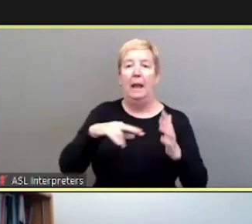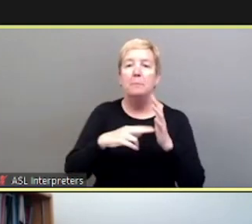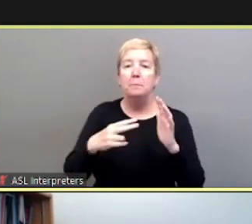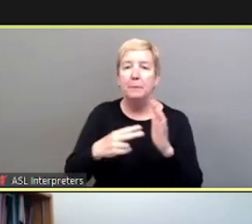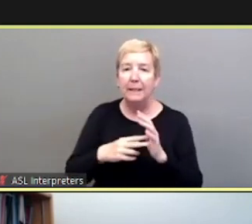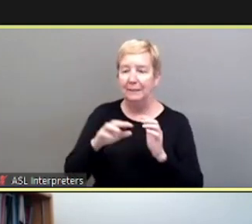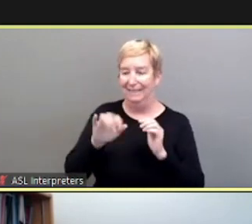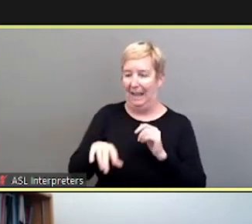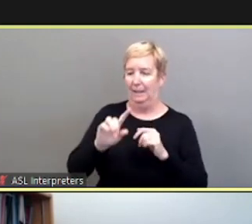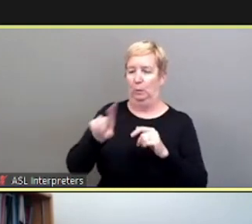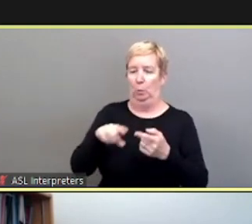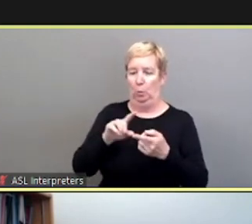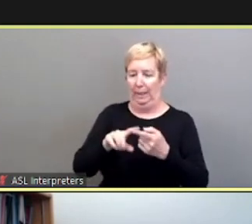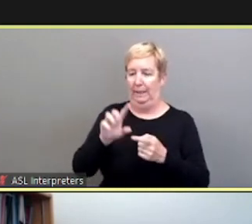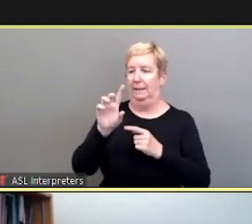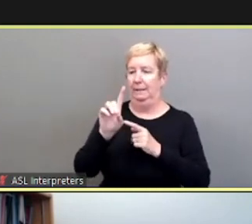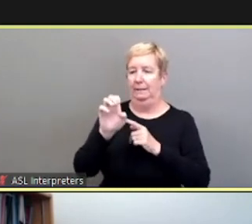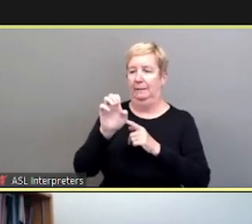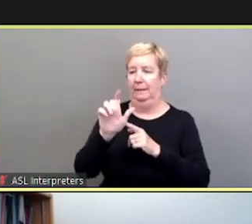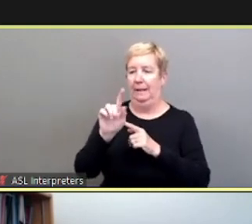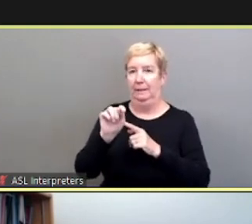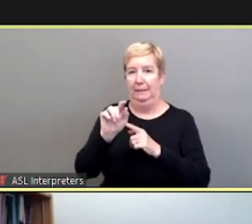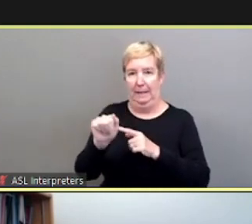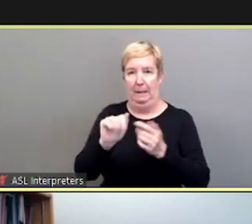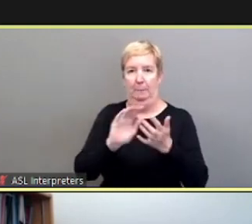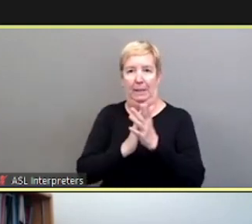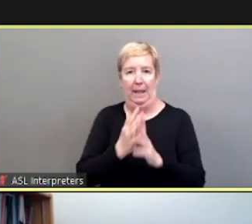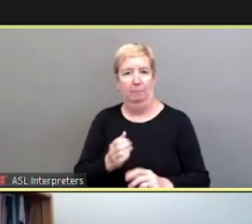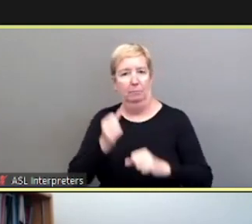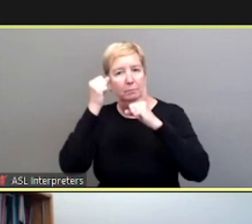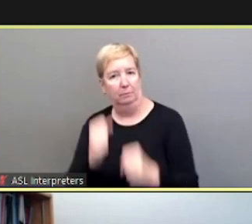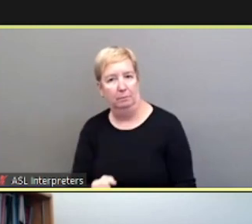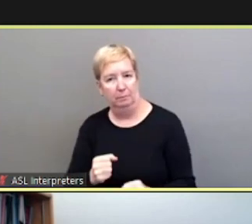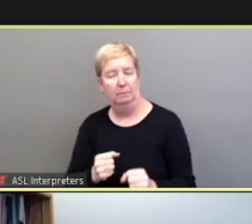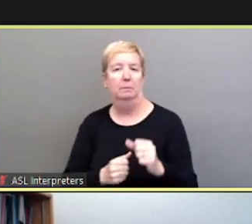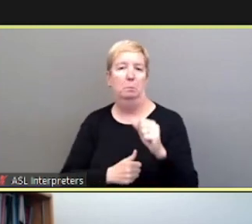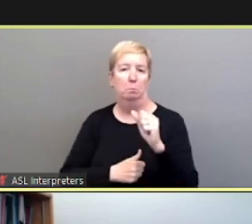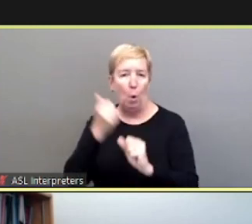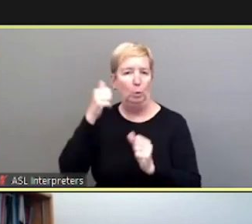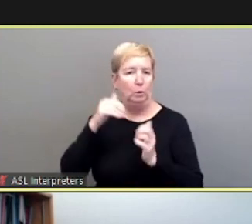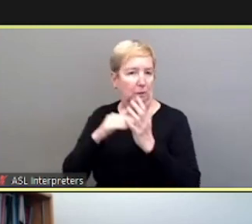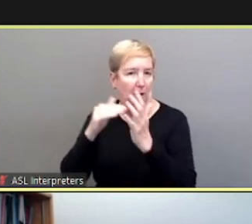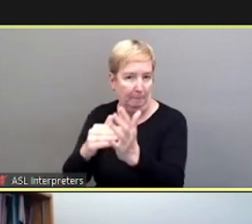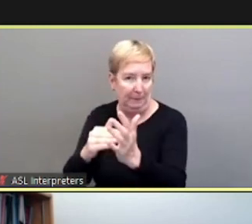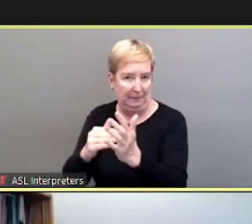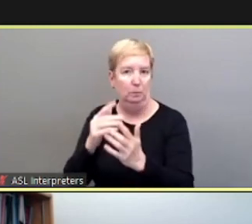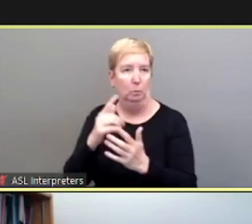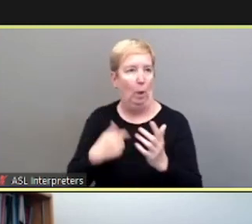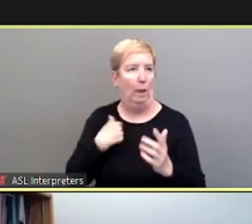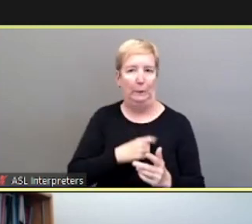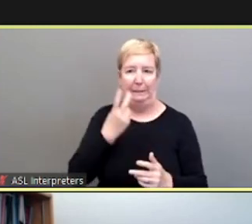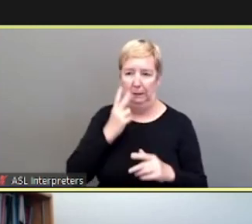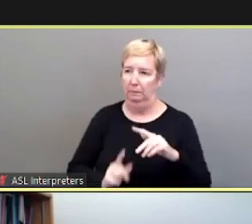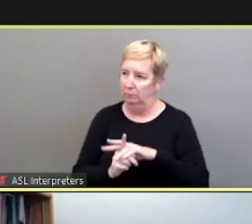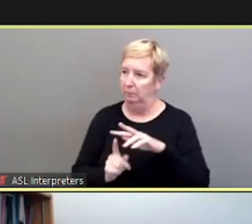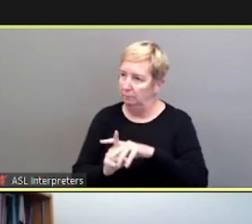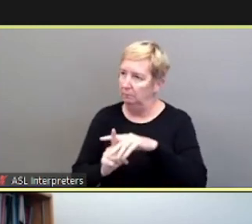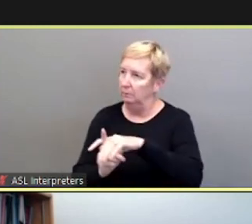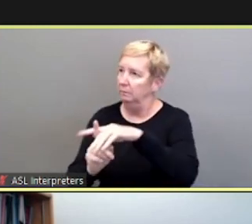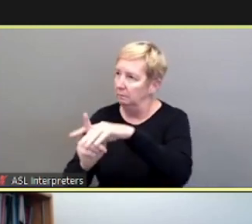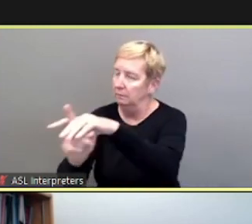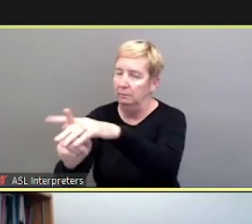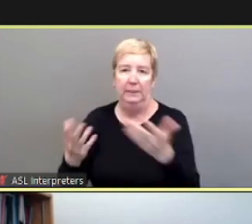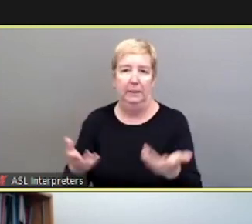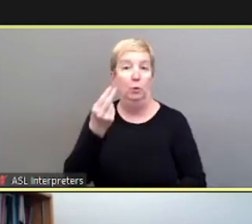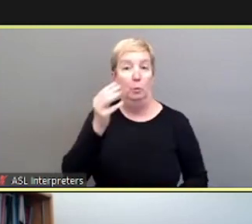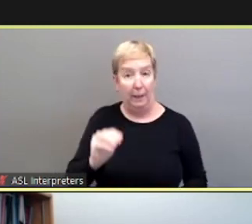Delta variant became the predominant variant that we were sequencing in New Mexico. And then you